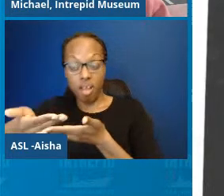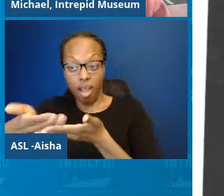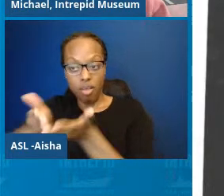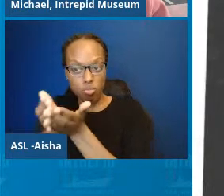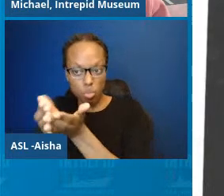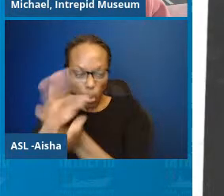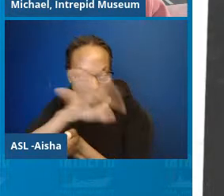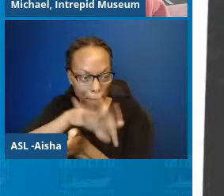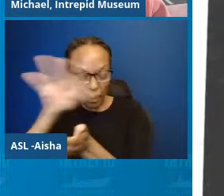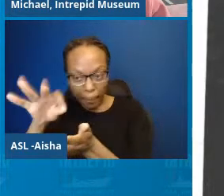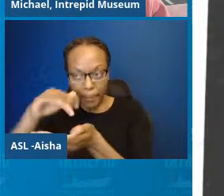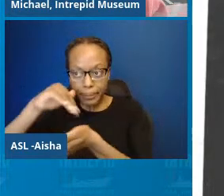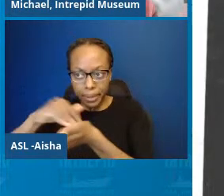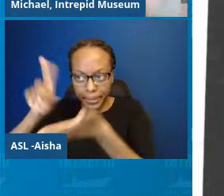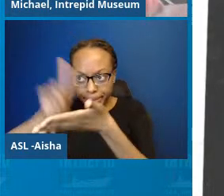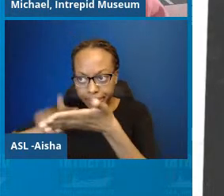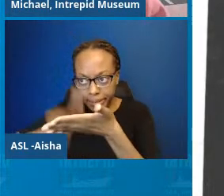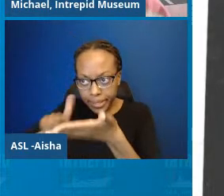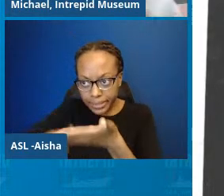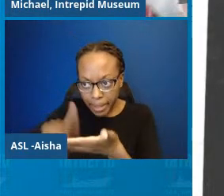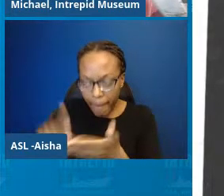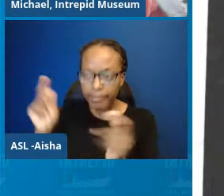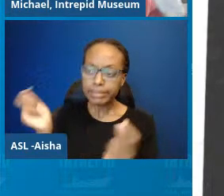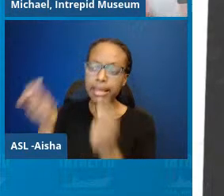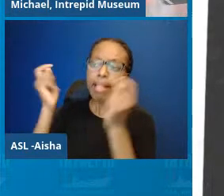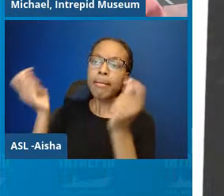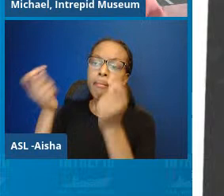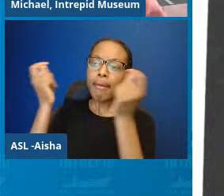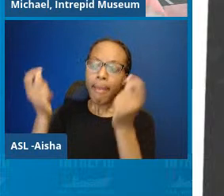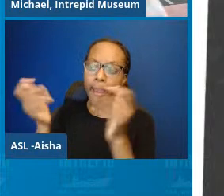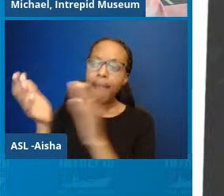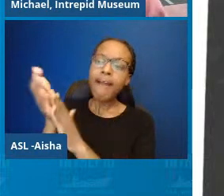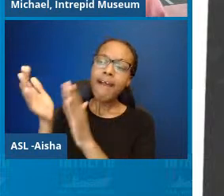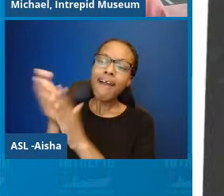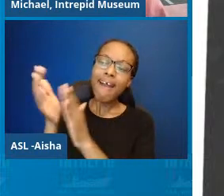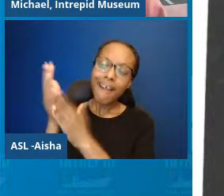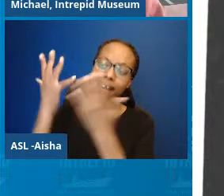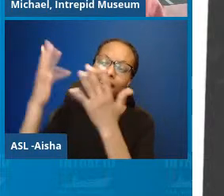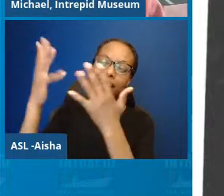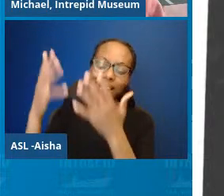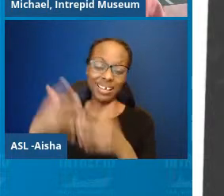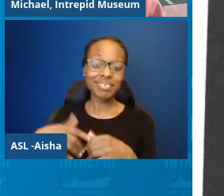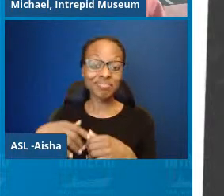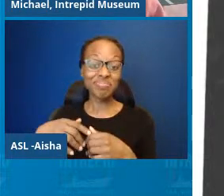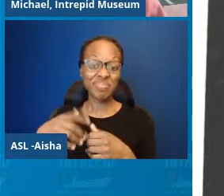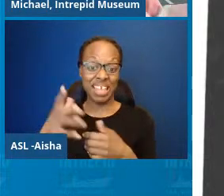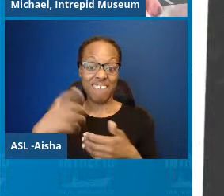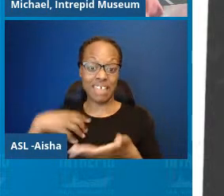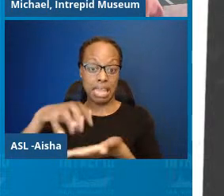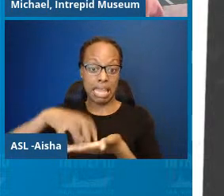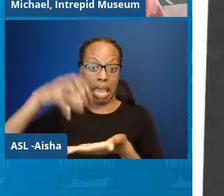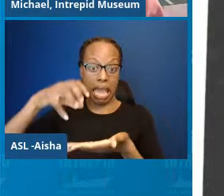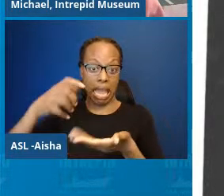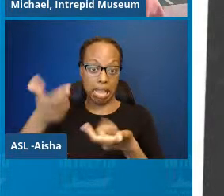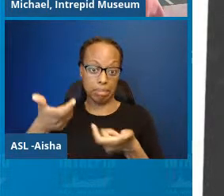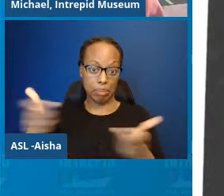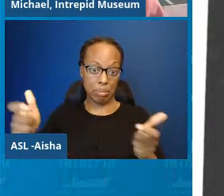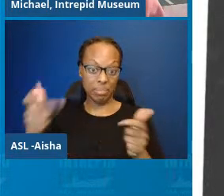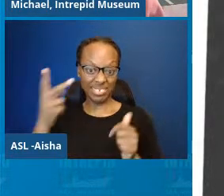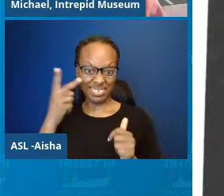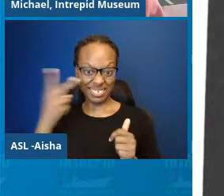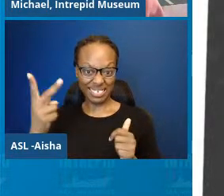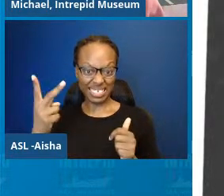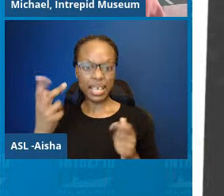we talked about with Alex Verachu, the celebrations, the cakes, lots of cakes on board Intrepid. And this was definitely one of those